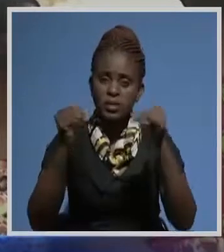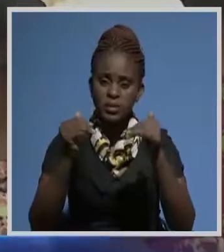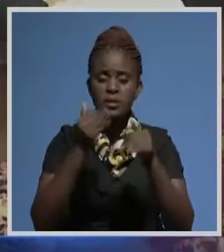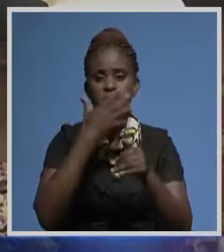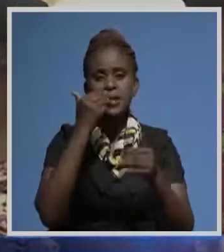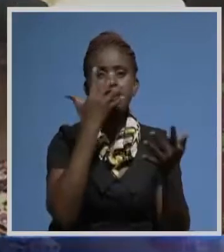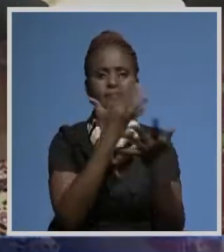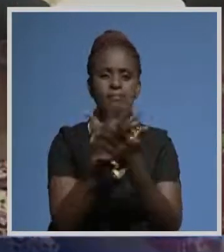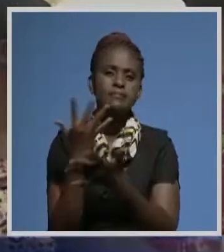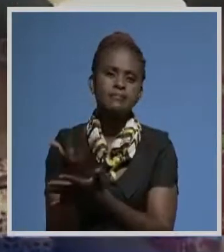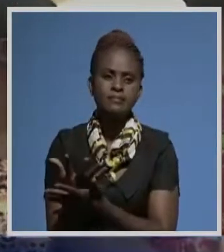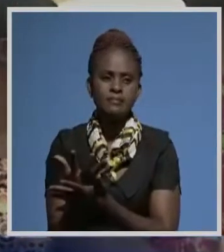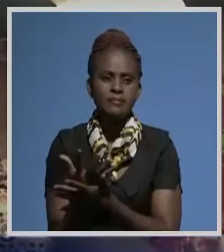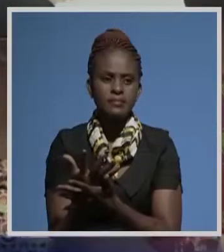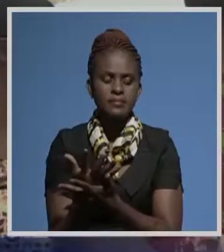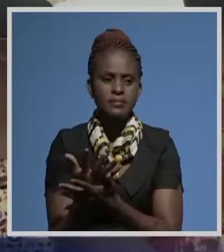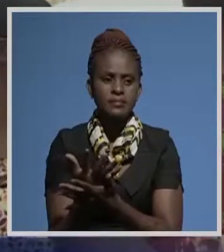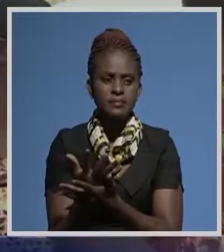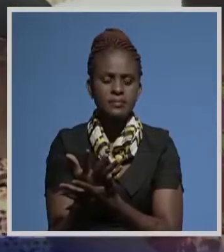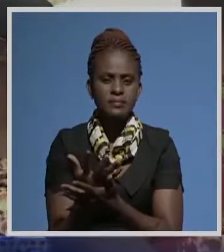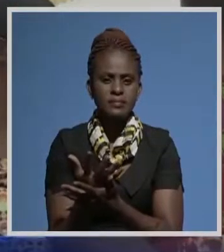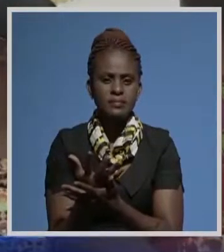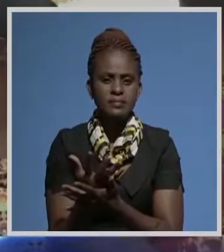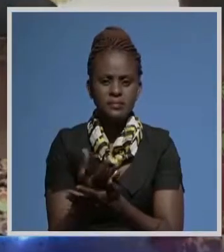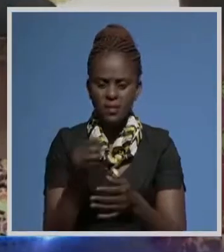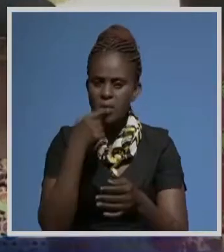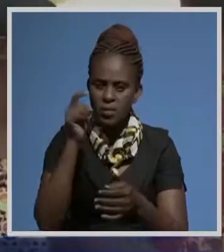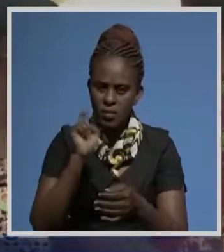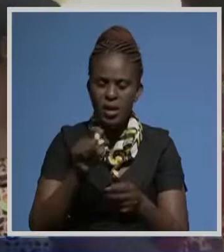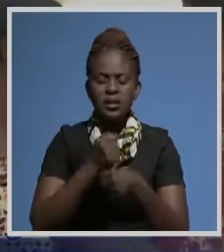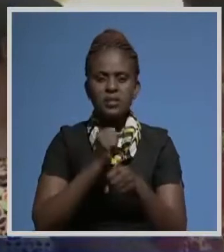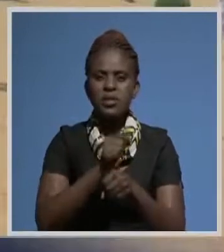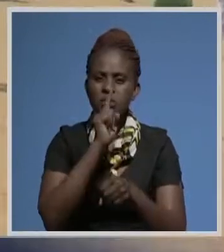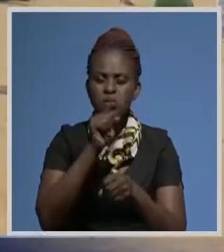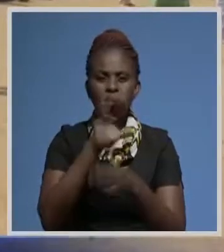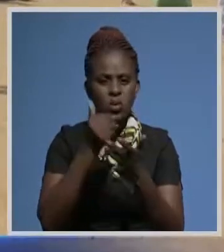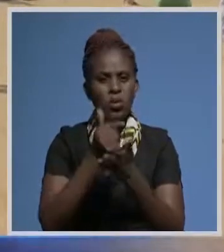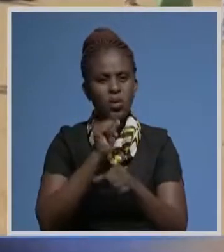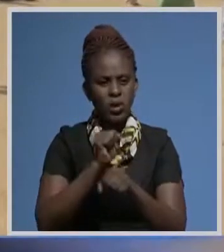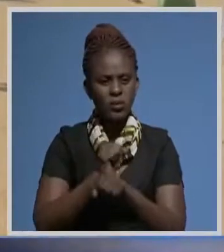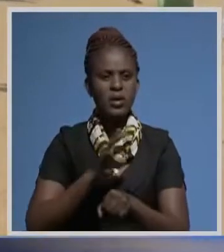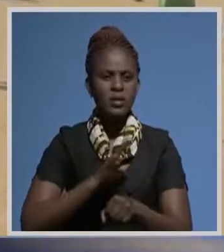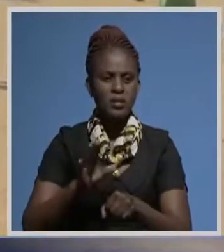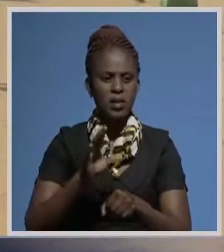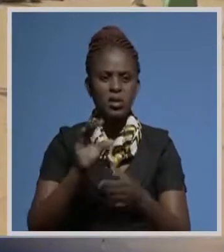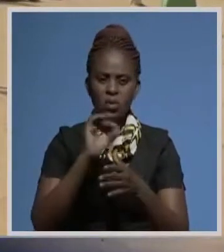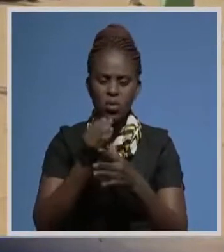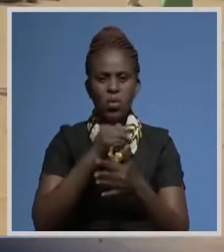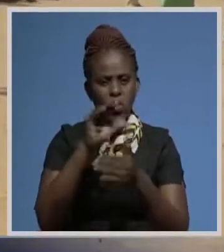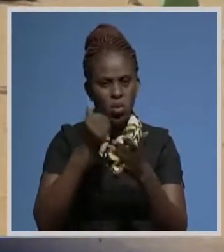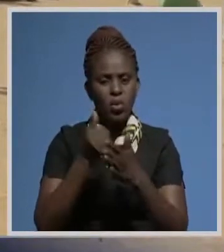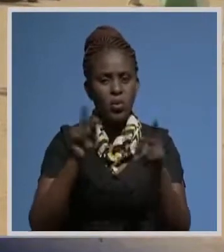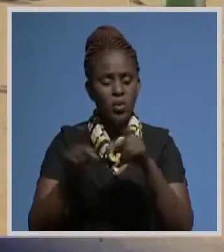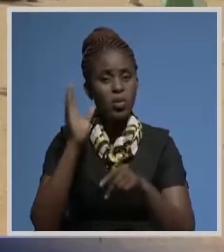bring sanity in the governance of this country, or else everyone will take the